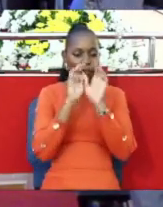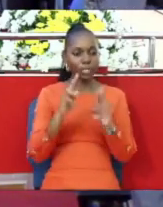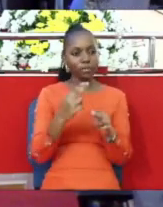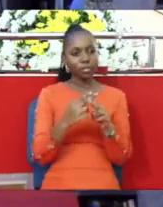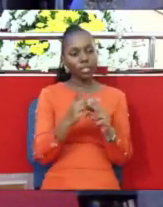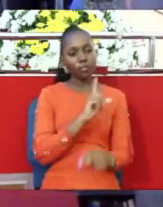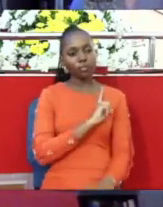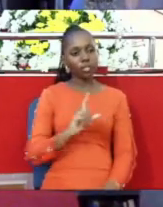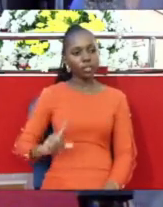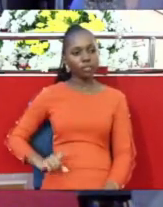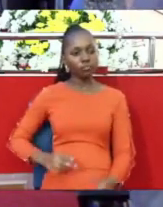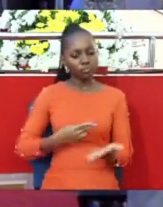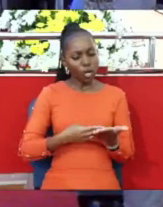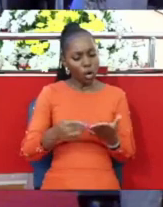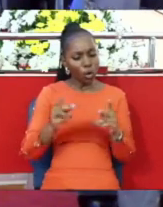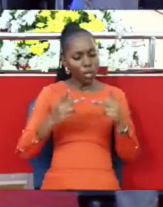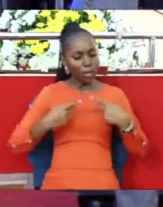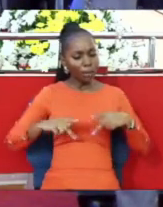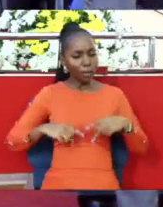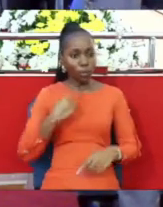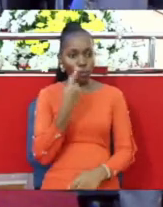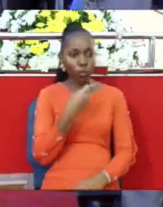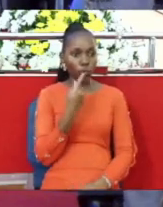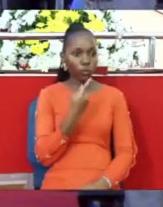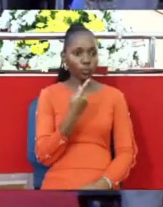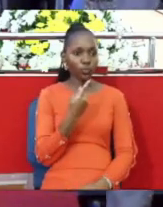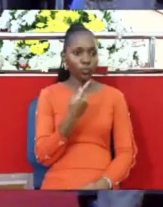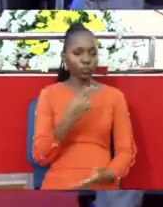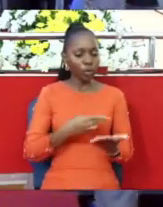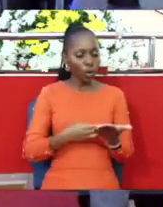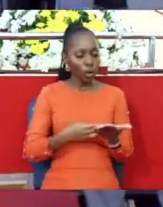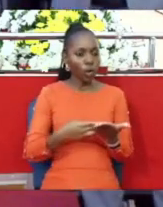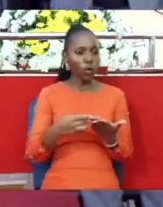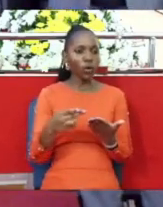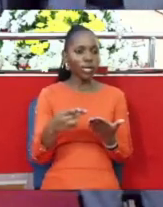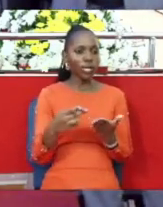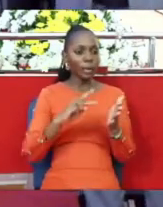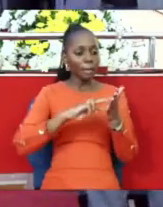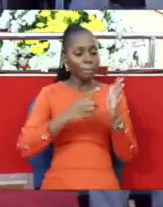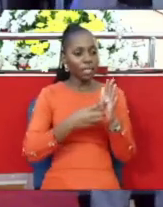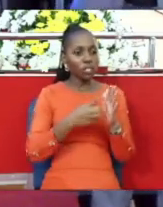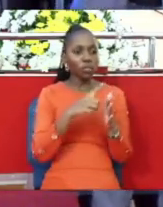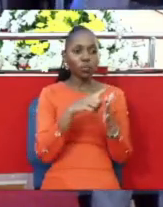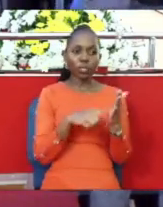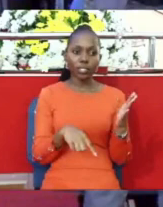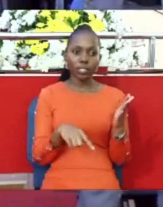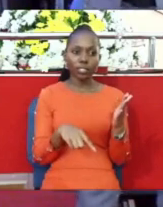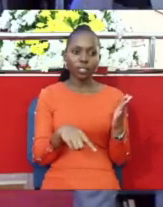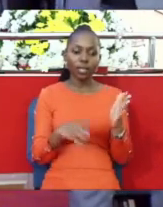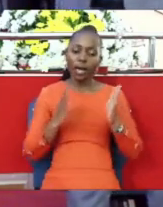righteous? There are two things here. The righteous, referring to the person.